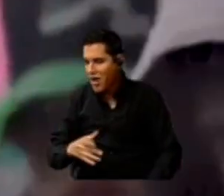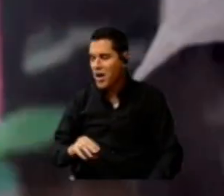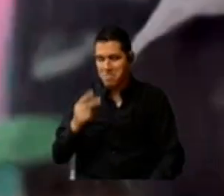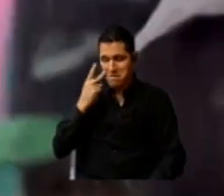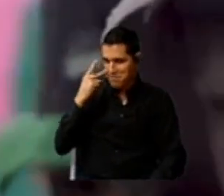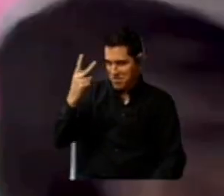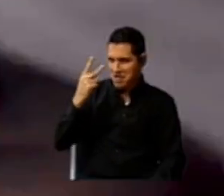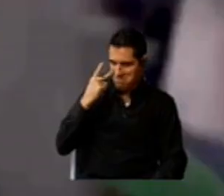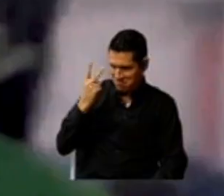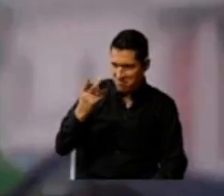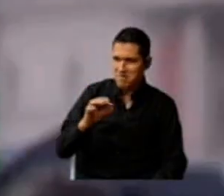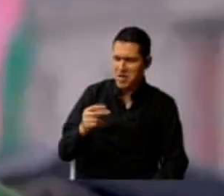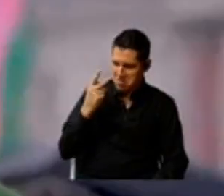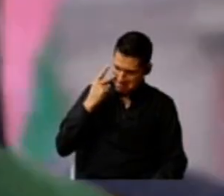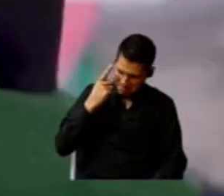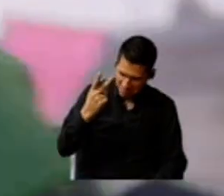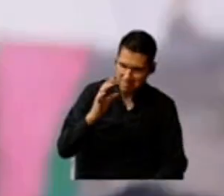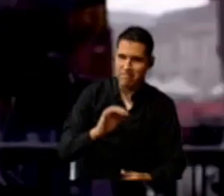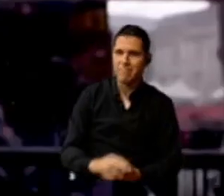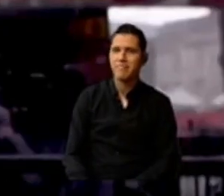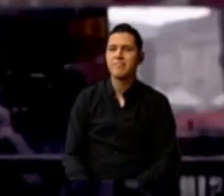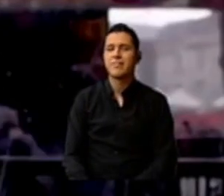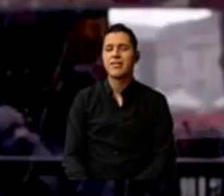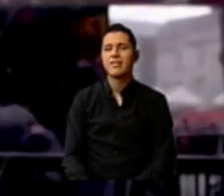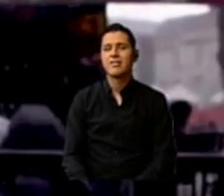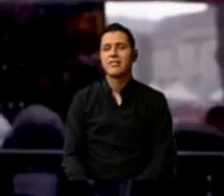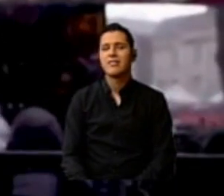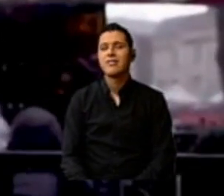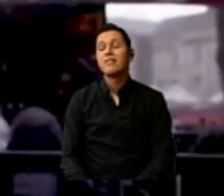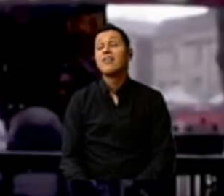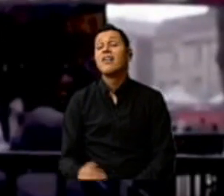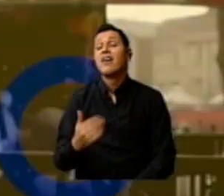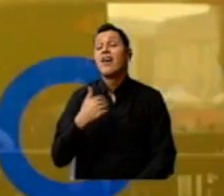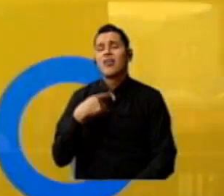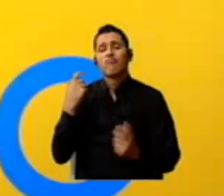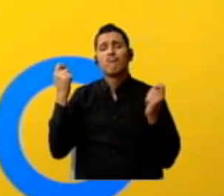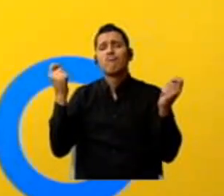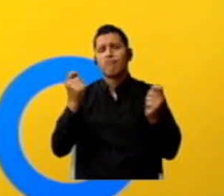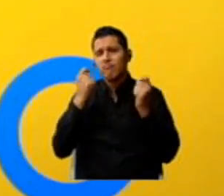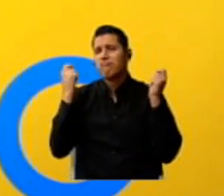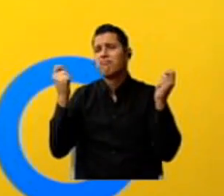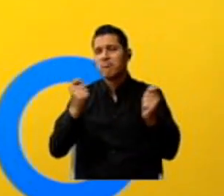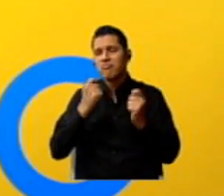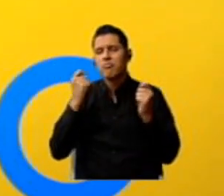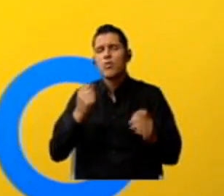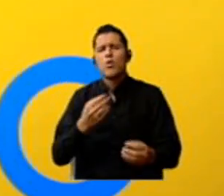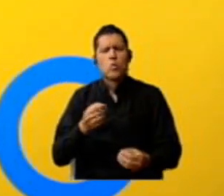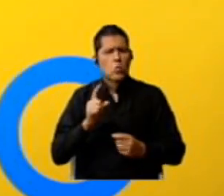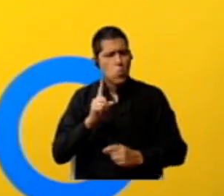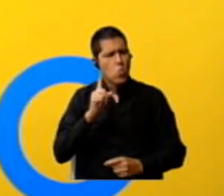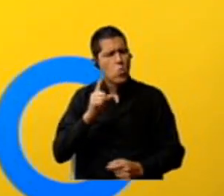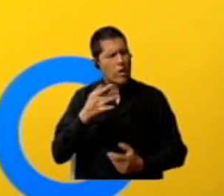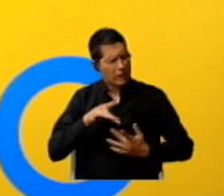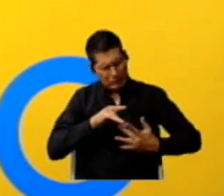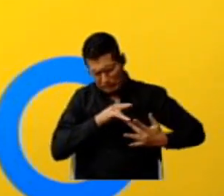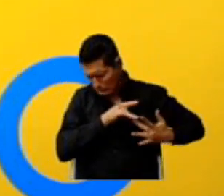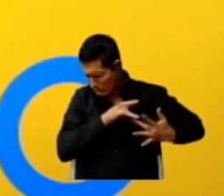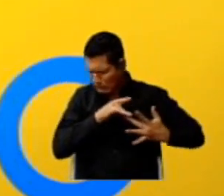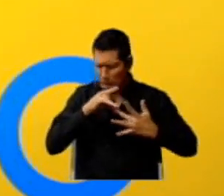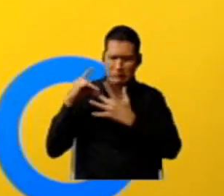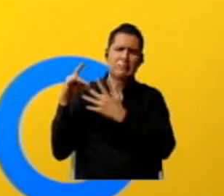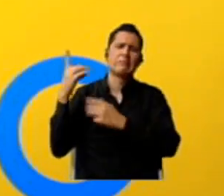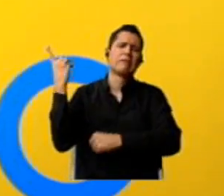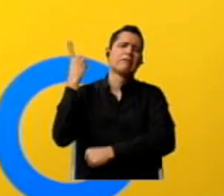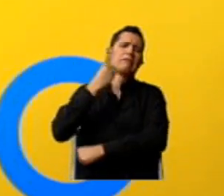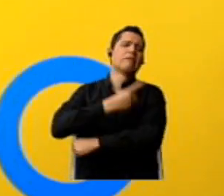see, Charlotte, you will see. They are celebrating one very special day